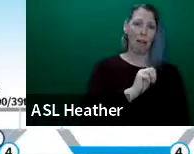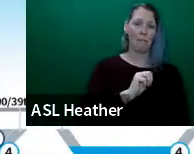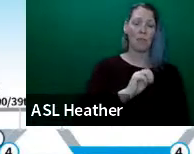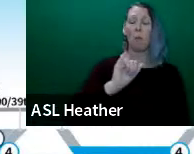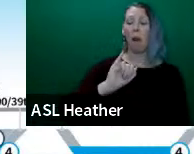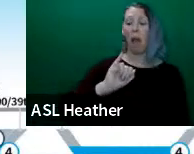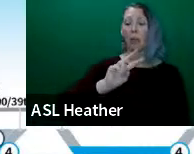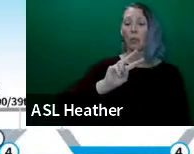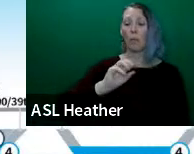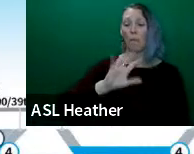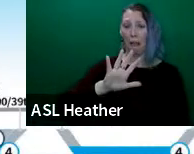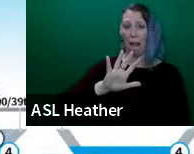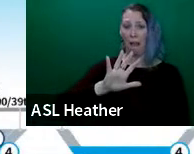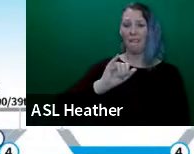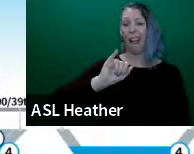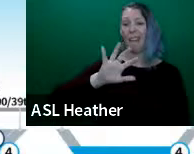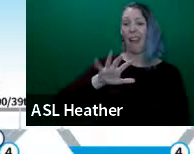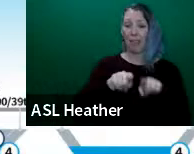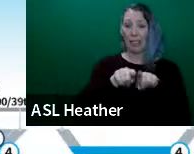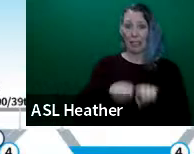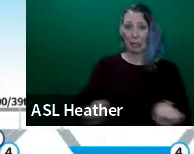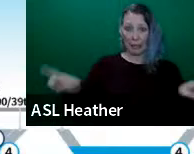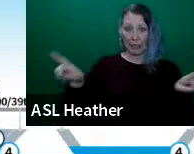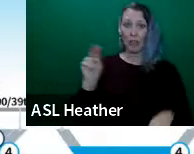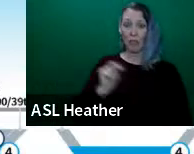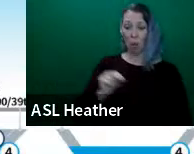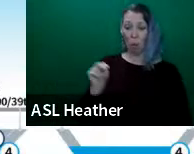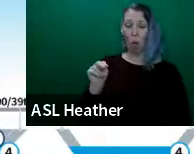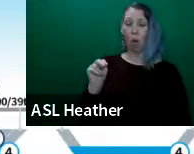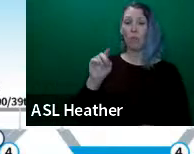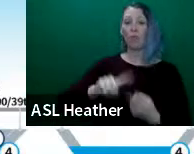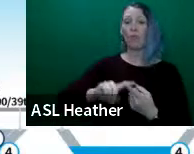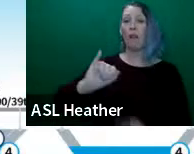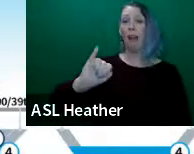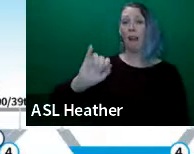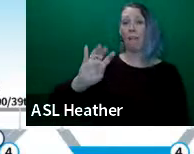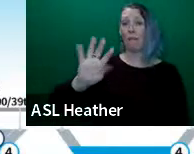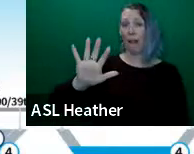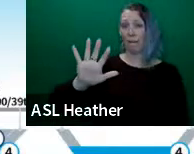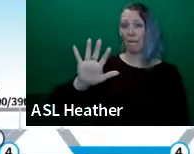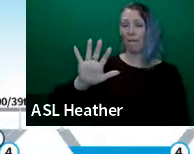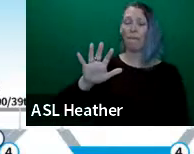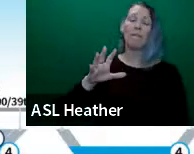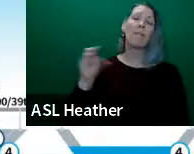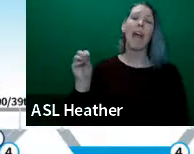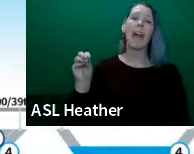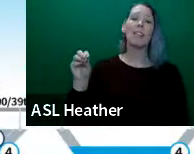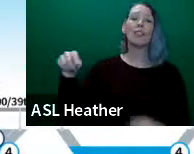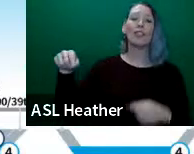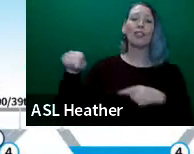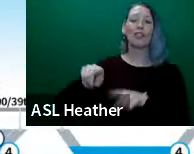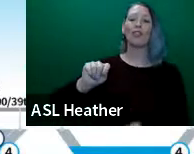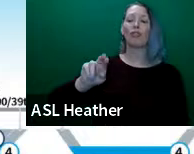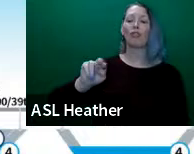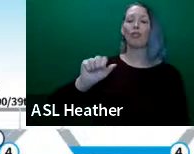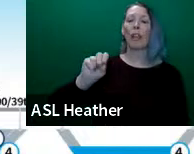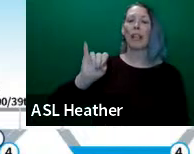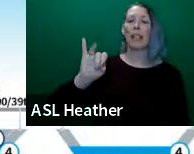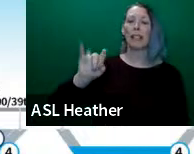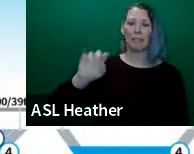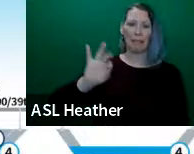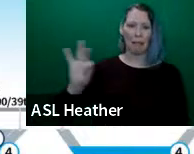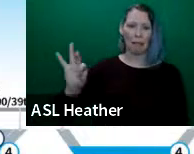I-205, I-5 split at the north to I-405, as well as kind of a transit pair from 99th down to our